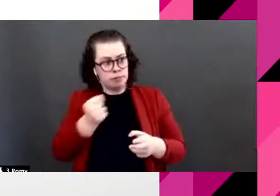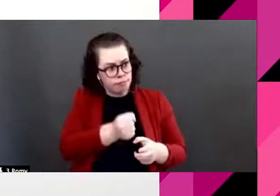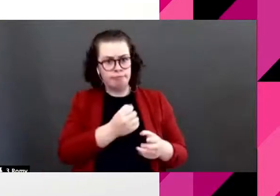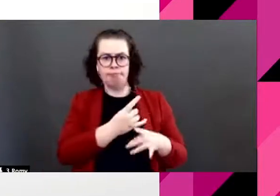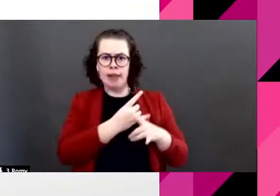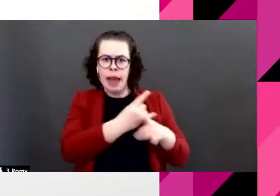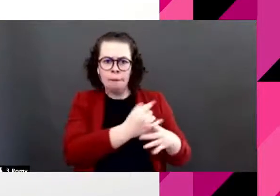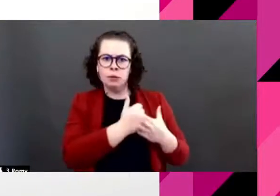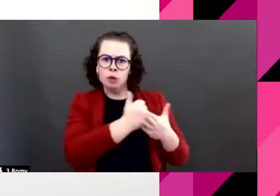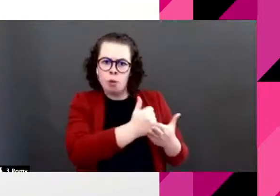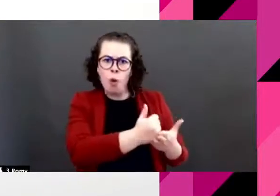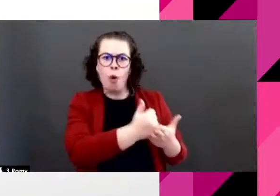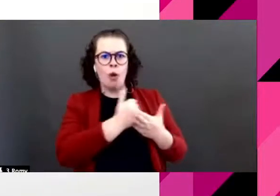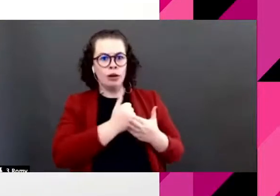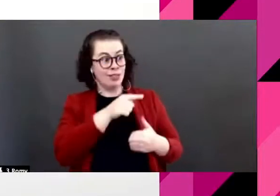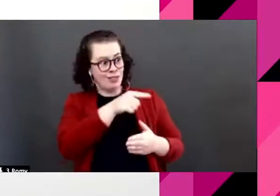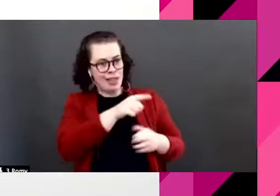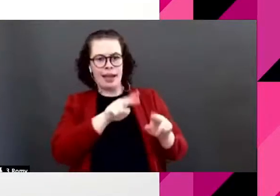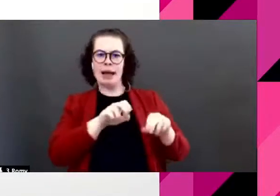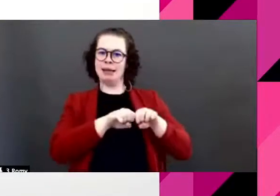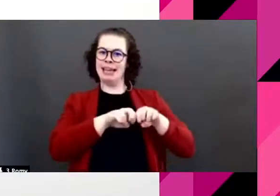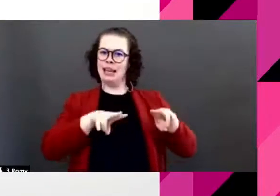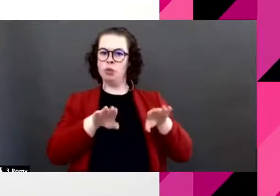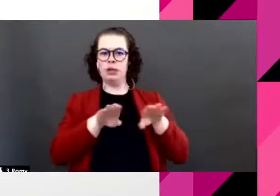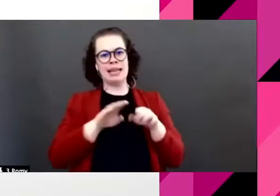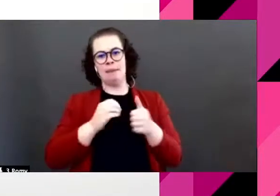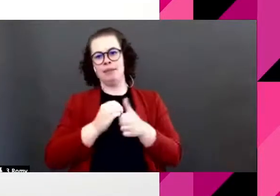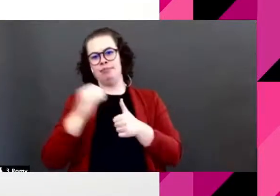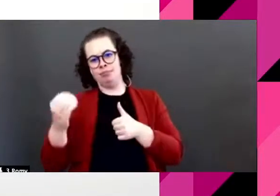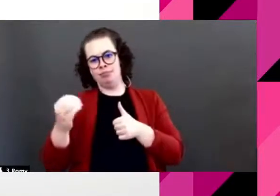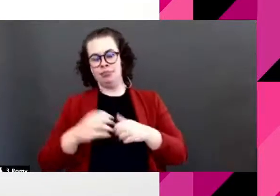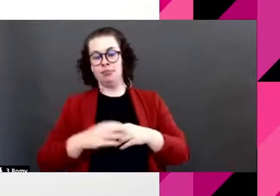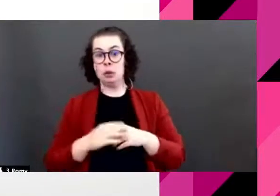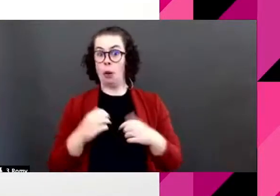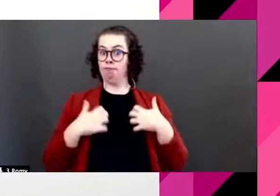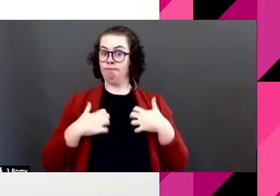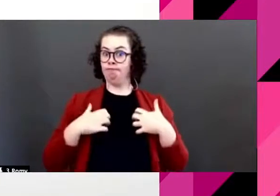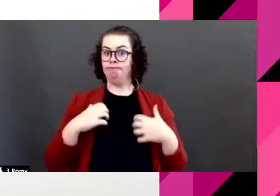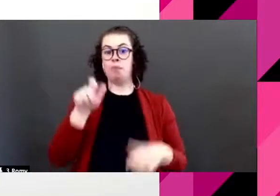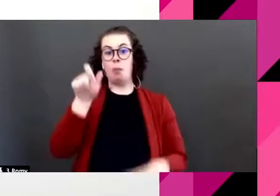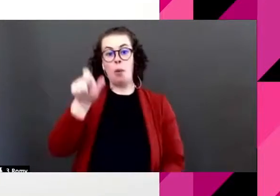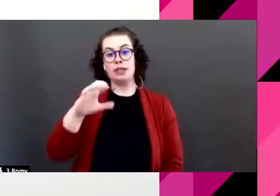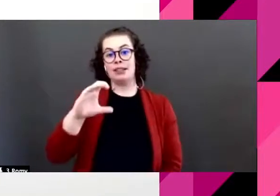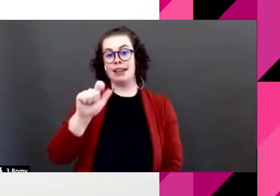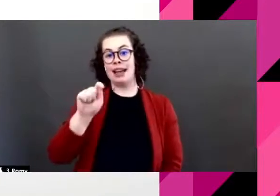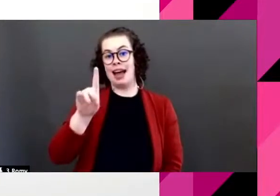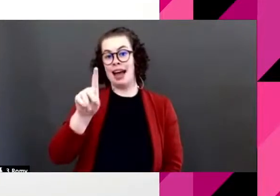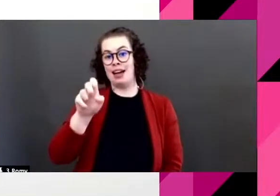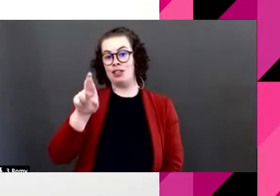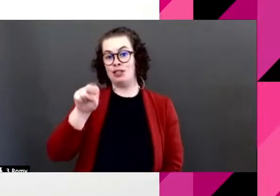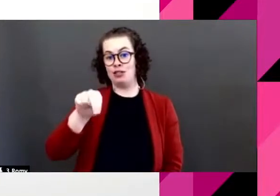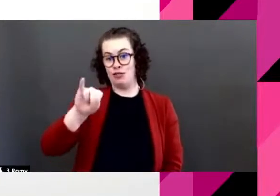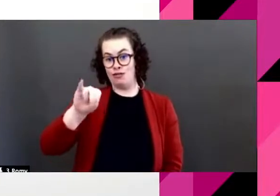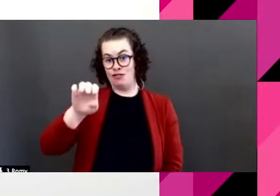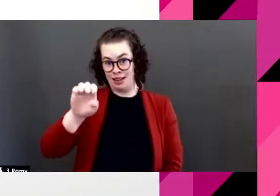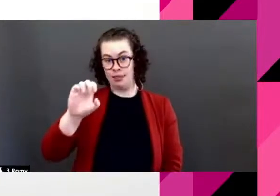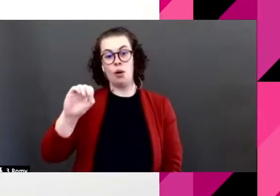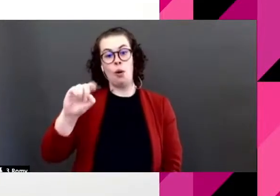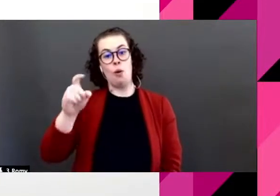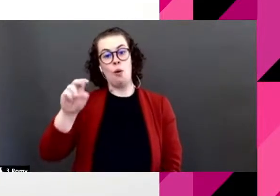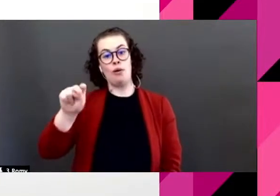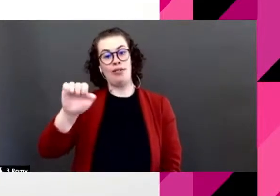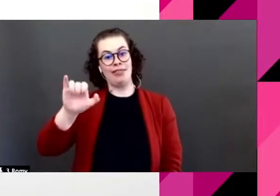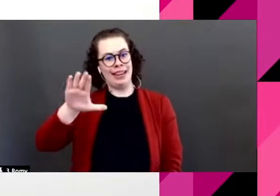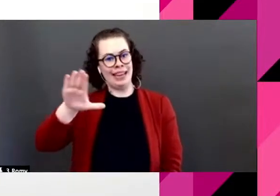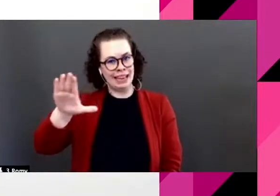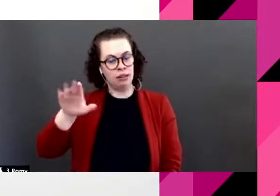as equal citizens. So I'm looking forward to hearing Catherine O'Neill, Chair of Intermediaries for Justice, discuss how